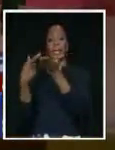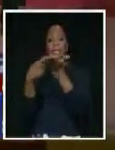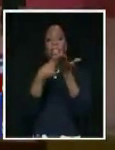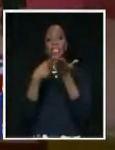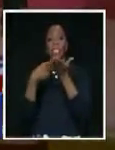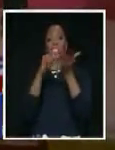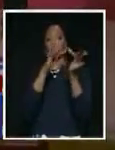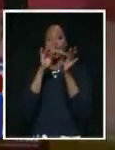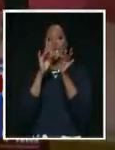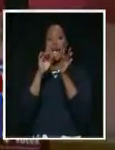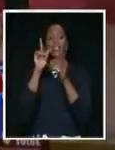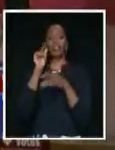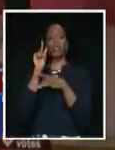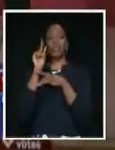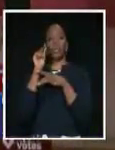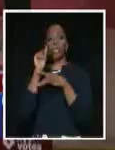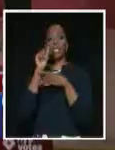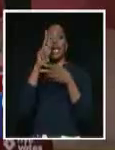by tweeting